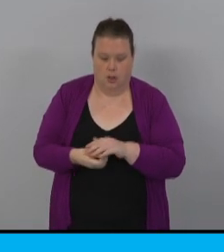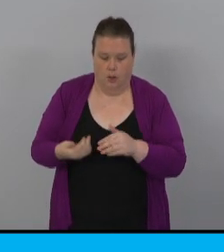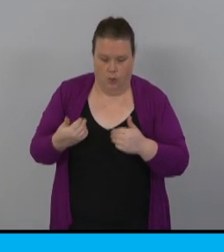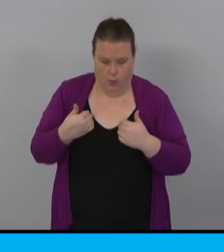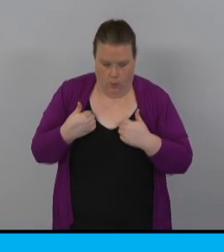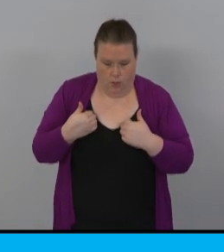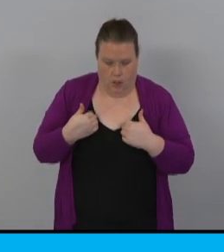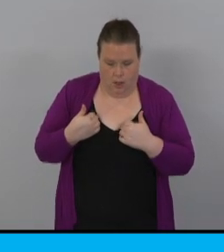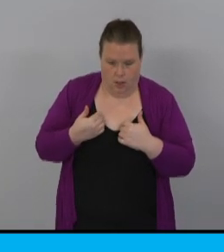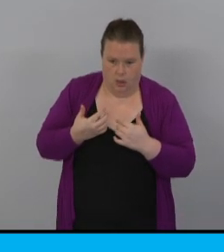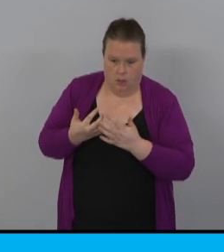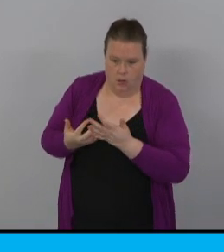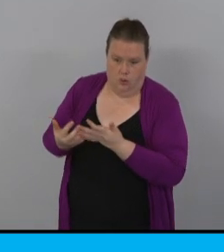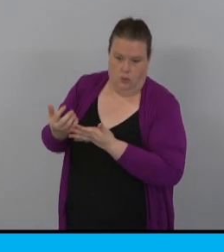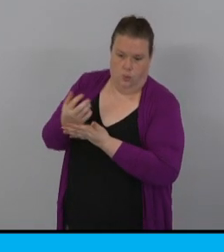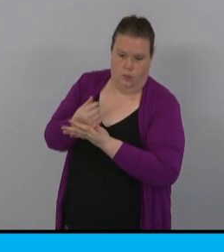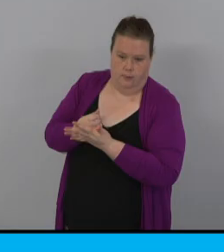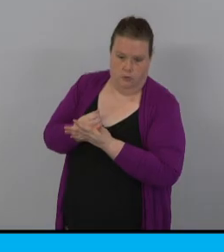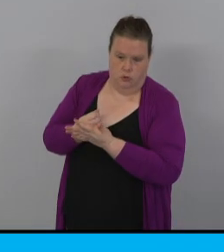in our